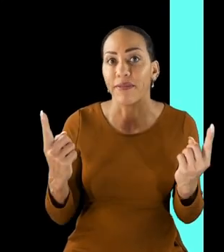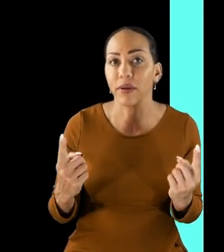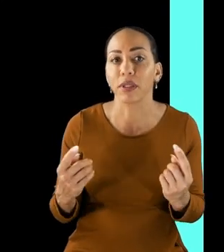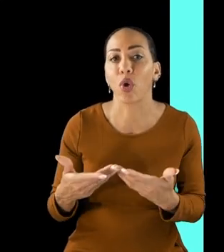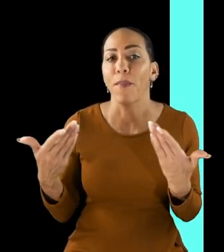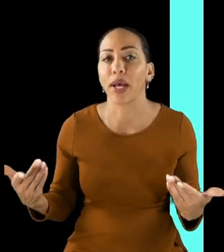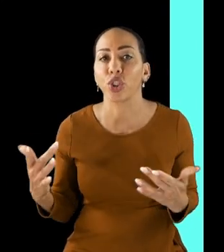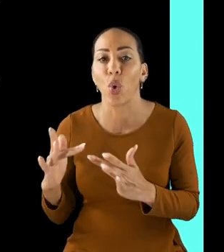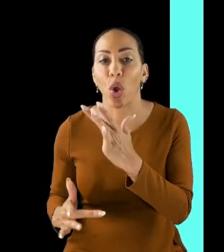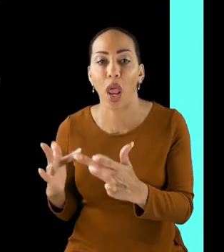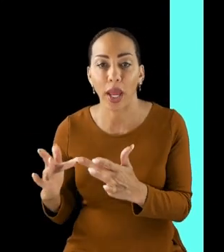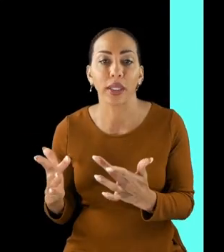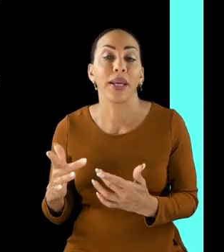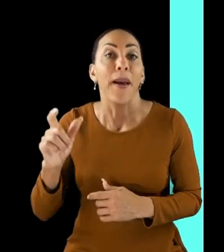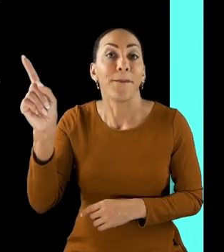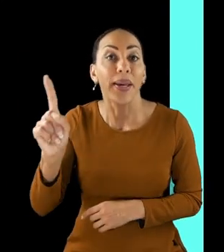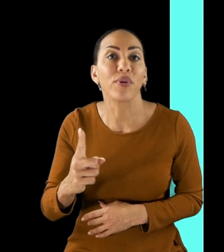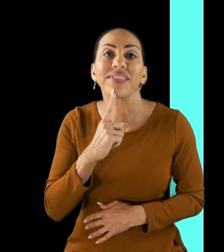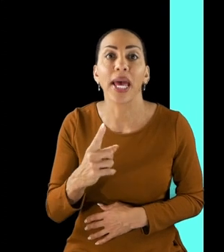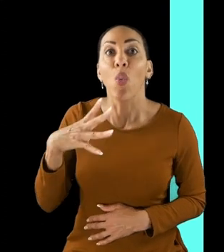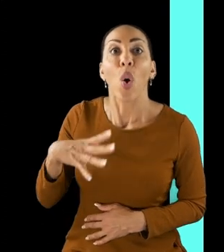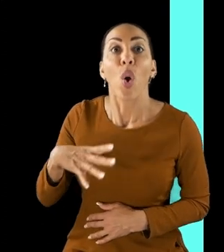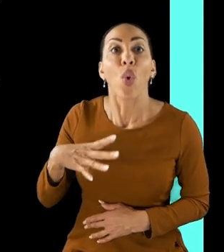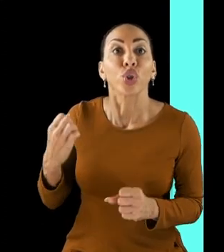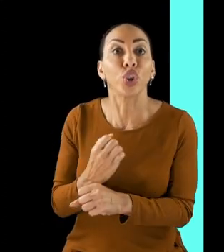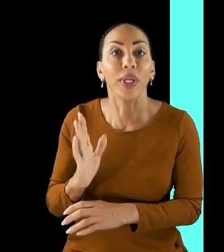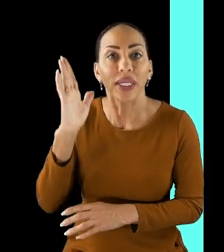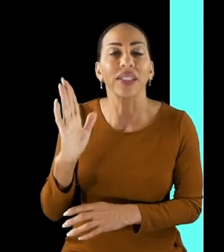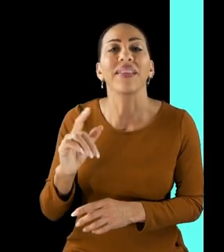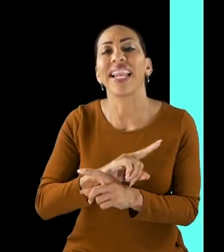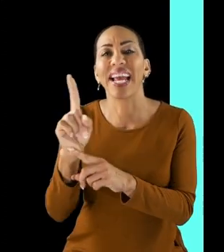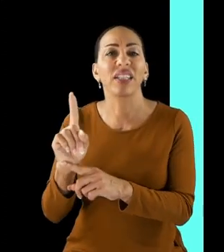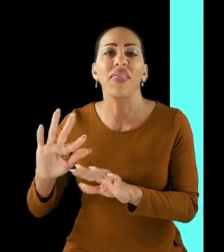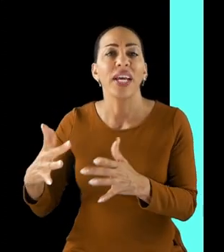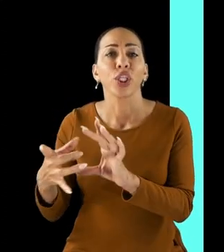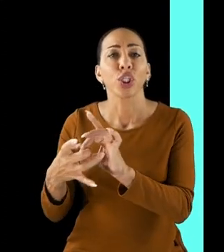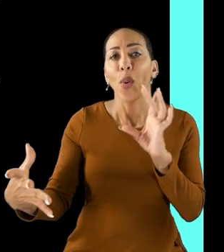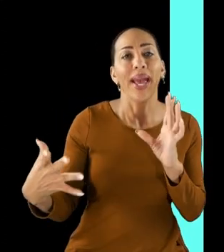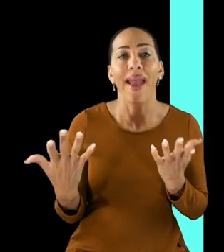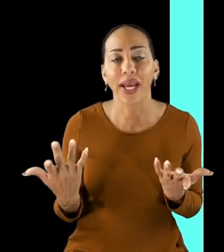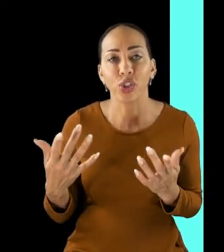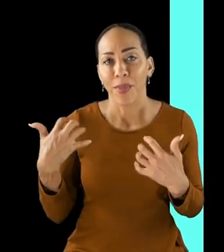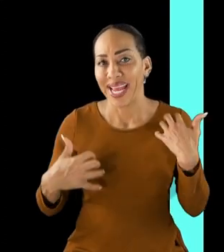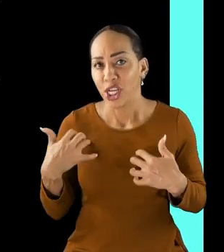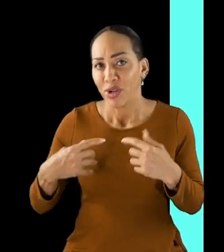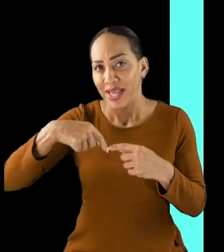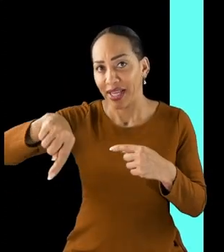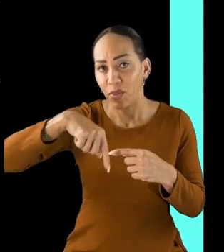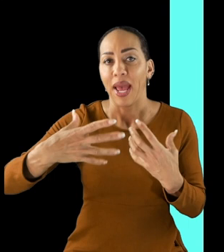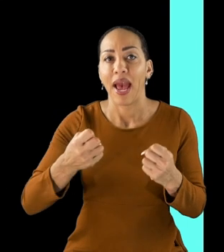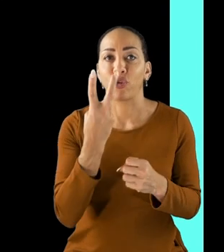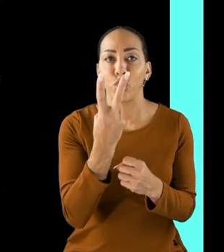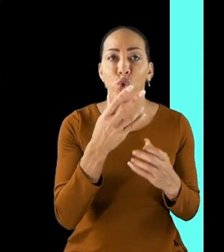that you get a lot of people who say they want to do it, but very few people who actually engage. Interestingly, this week we're running